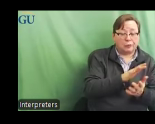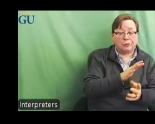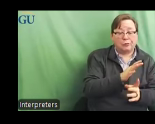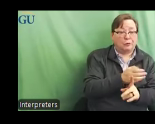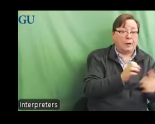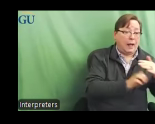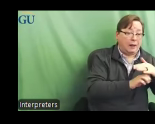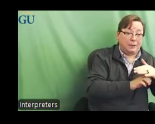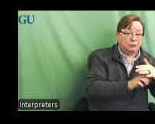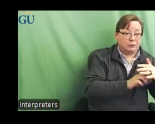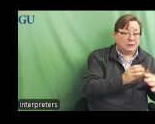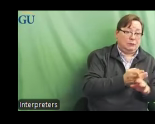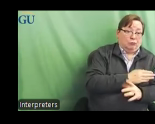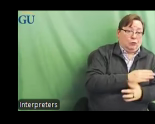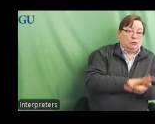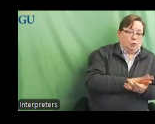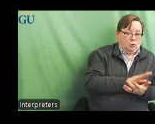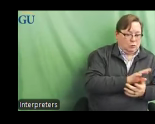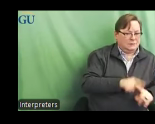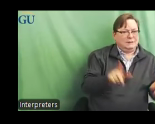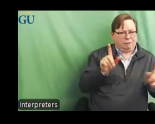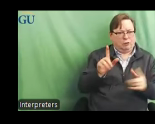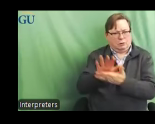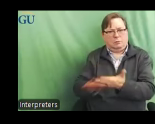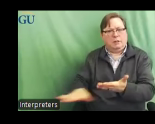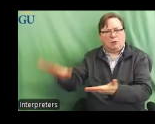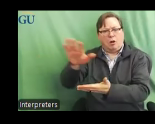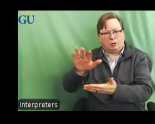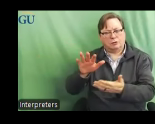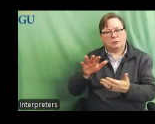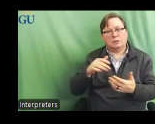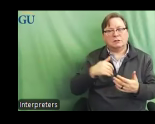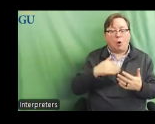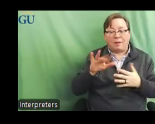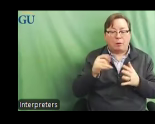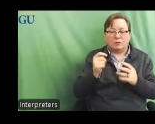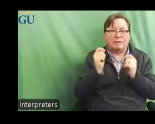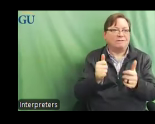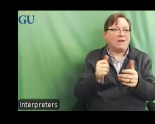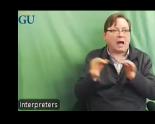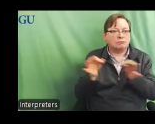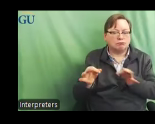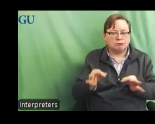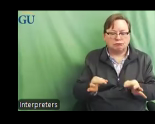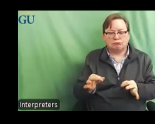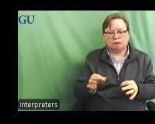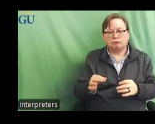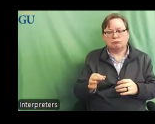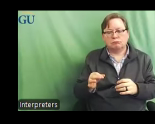elementary school, preschool, that type of thing. So I kind of went through that pretty fast. That's just